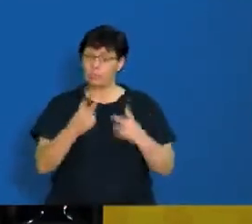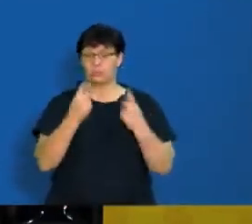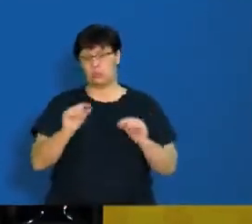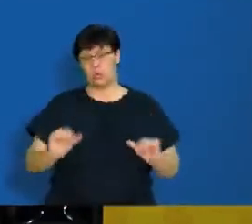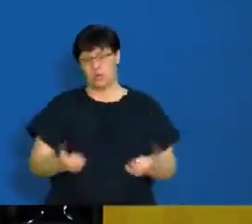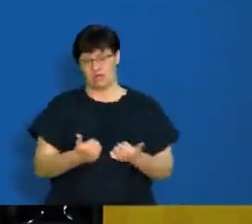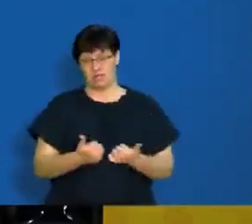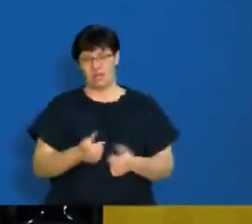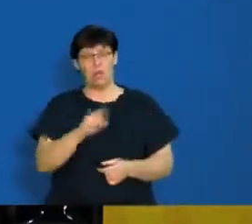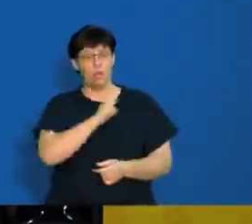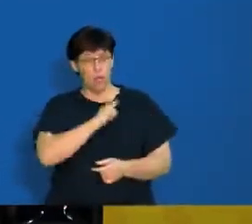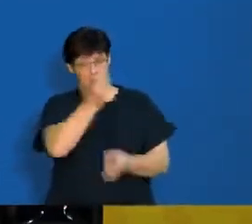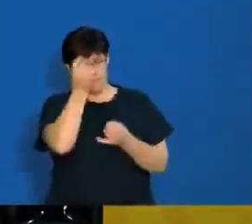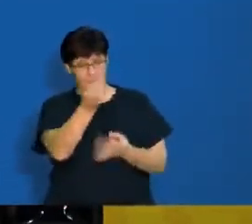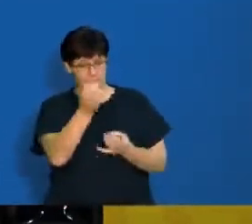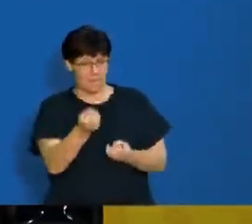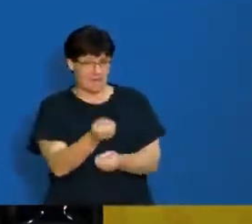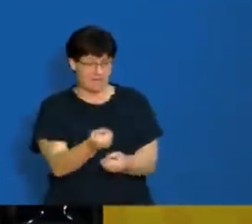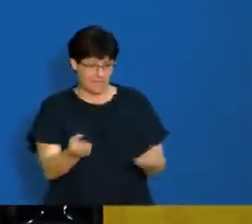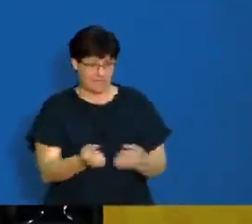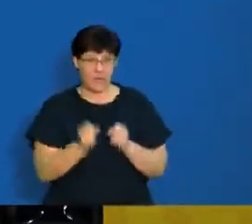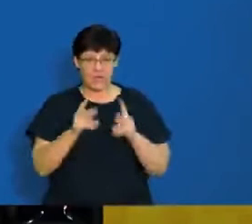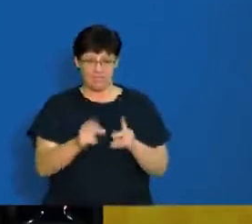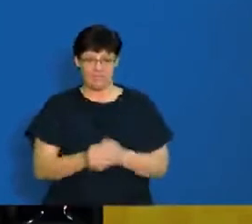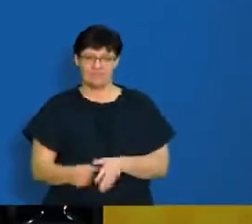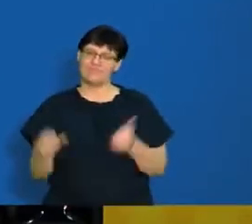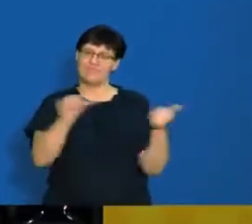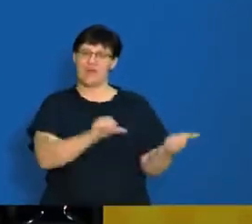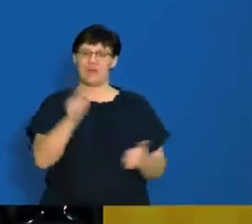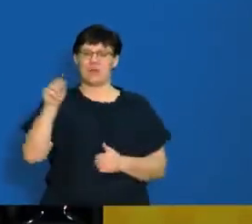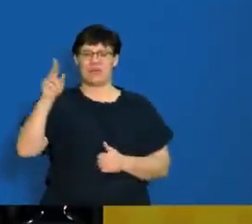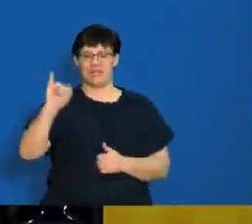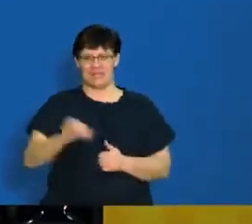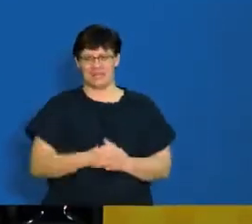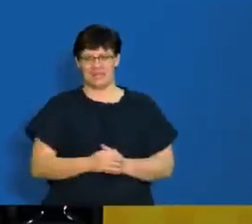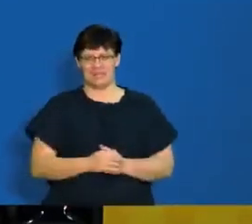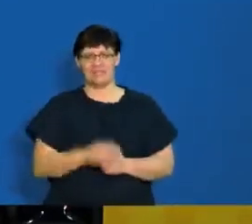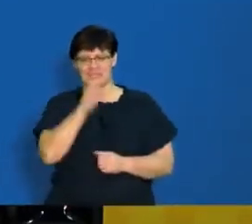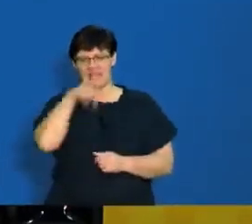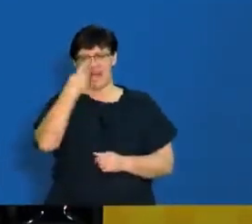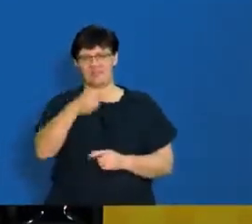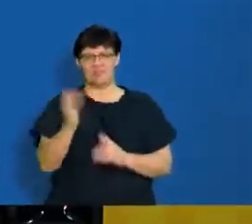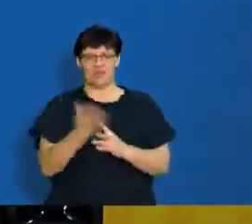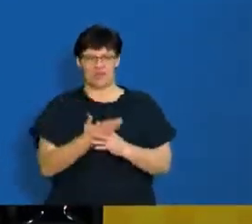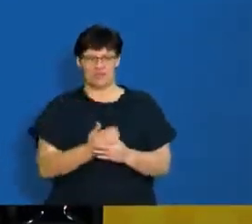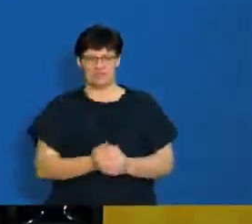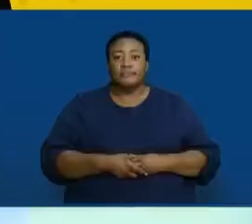well because of the tips we're giving you guys. Okay, over to you, Luni. I'll see you after the break,